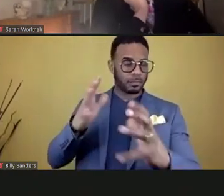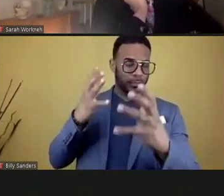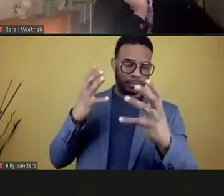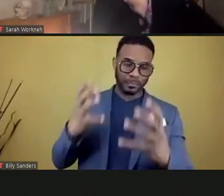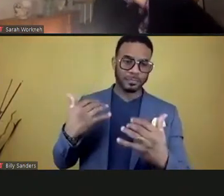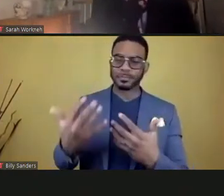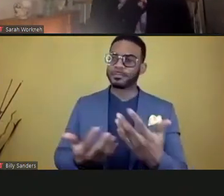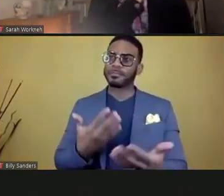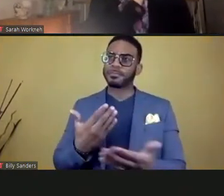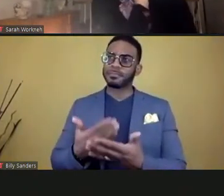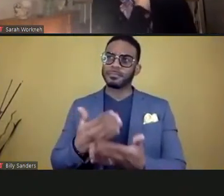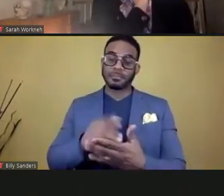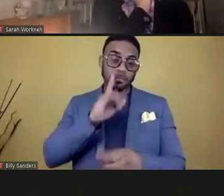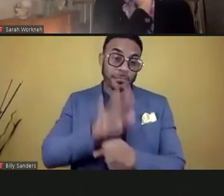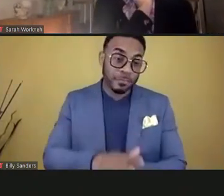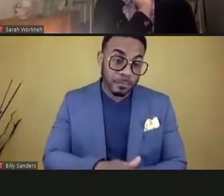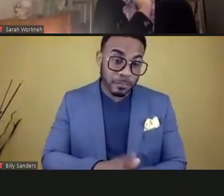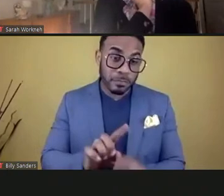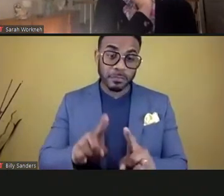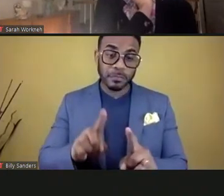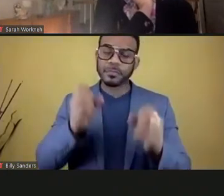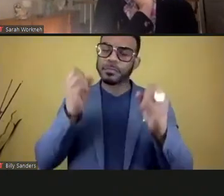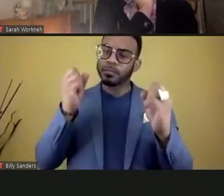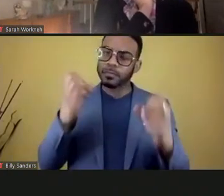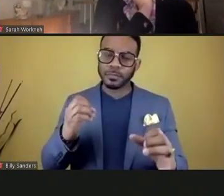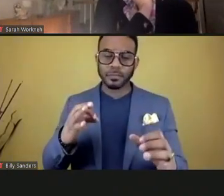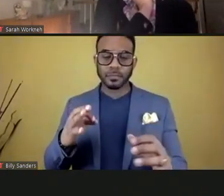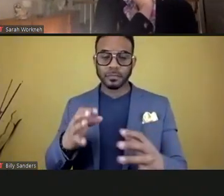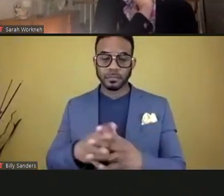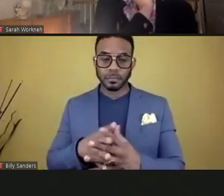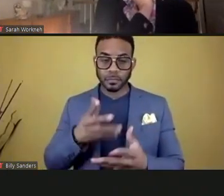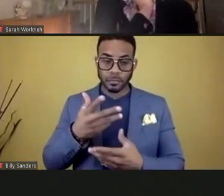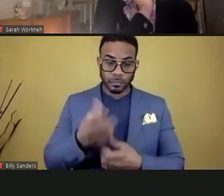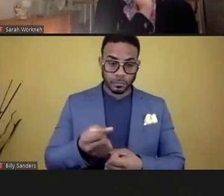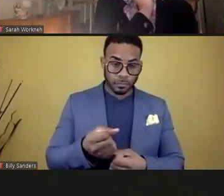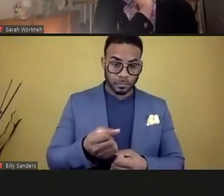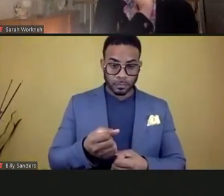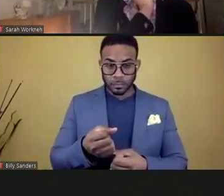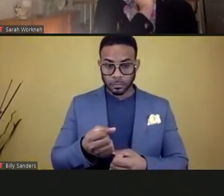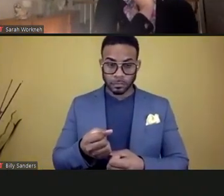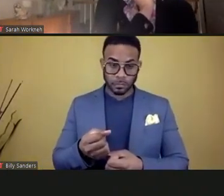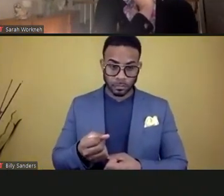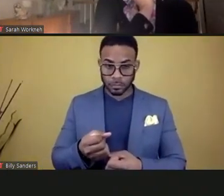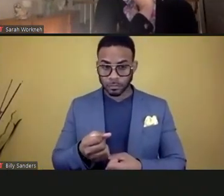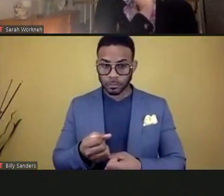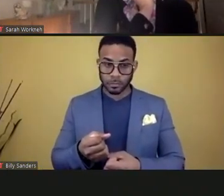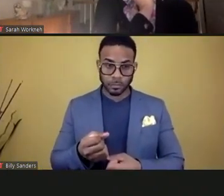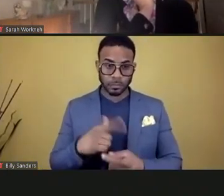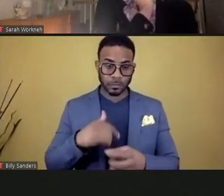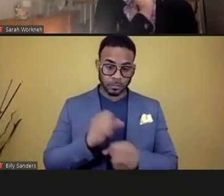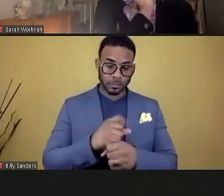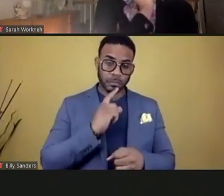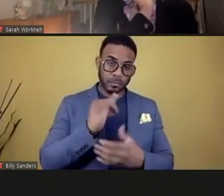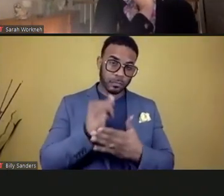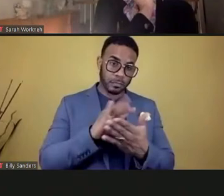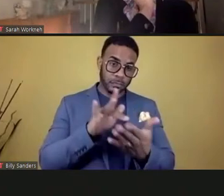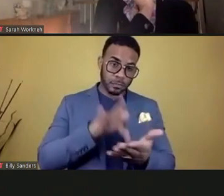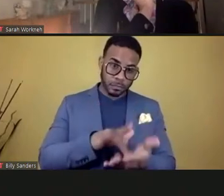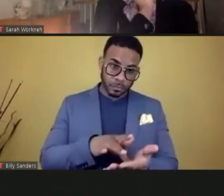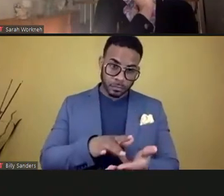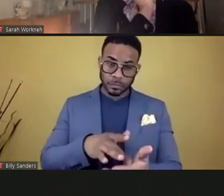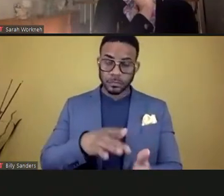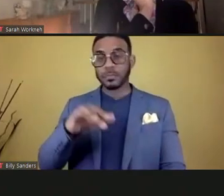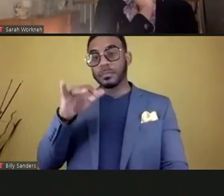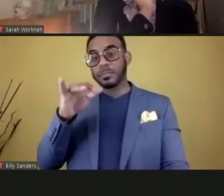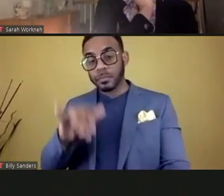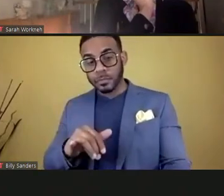of commitment, but a lot of trust that what I create is artist-centered, and that